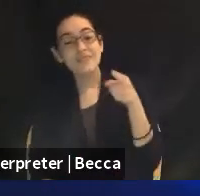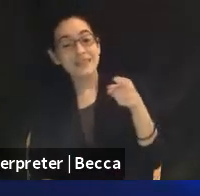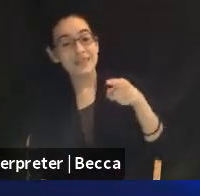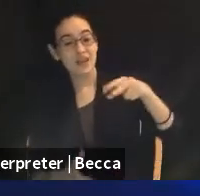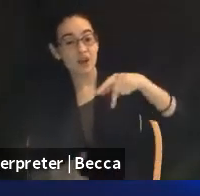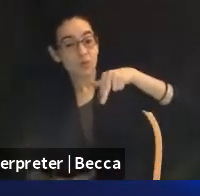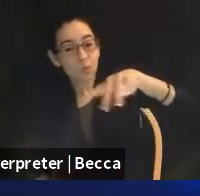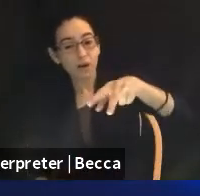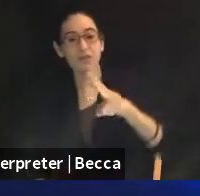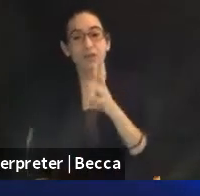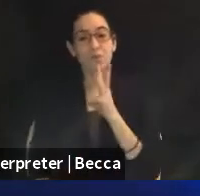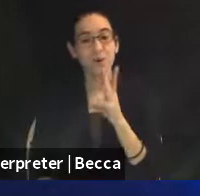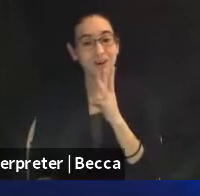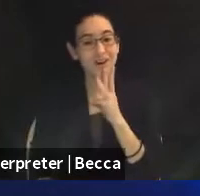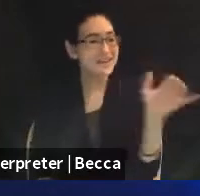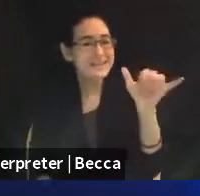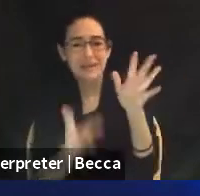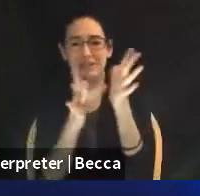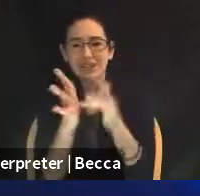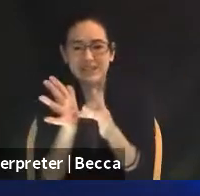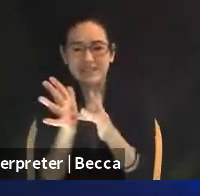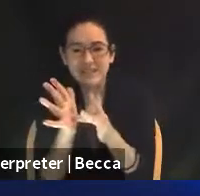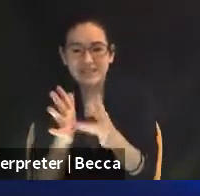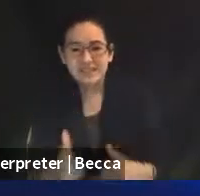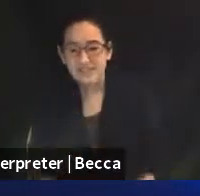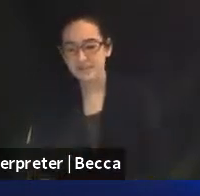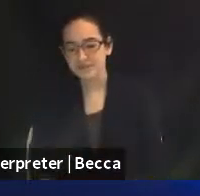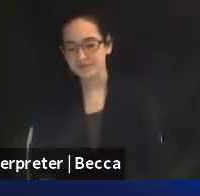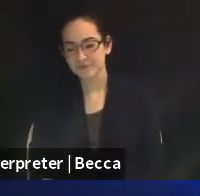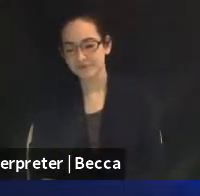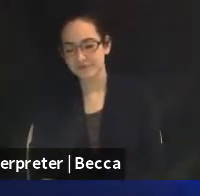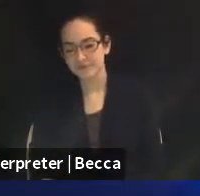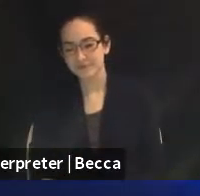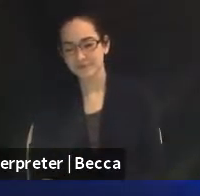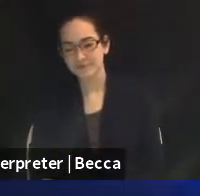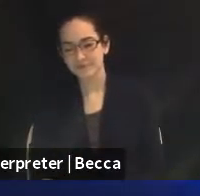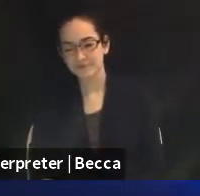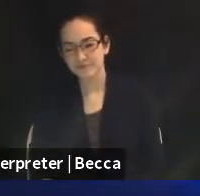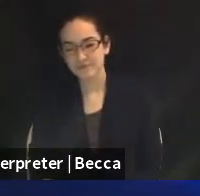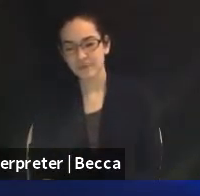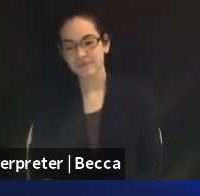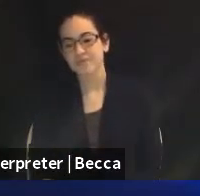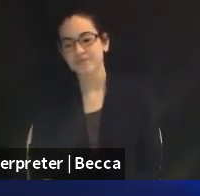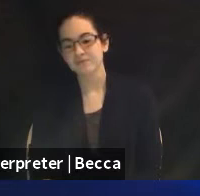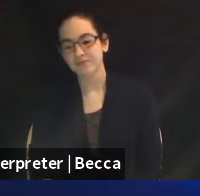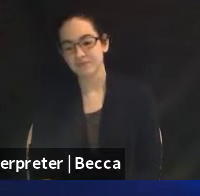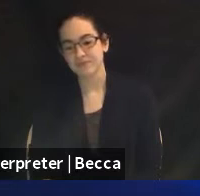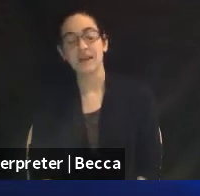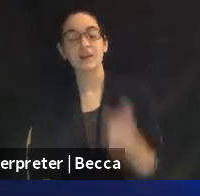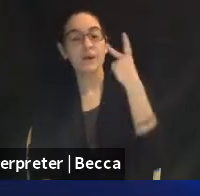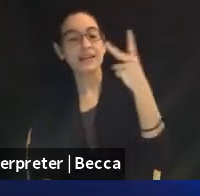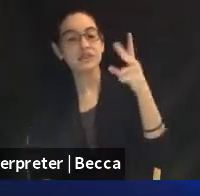He walked on the water just like Jesus. And came toward Jesus, but when he saw the wind, the circumstance, the